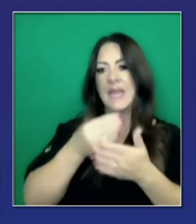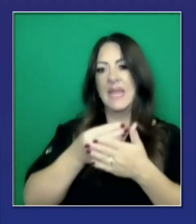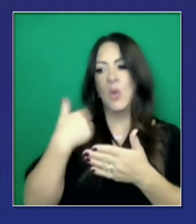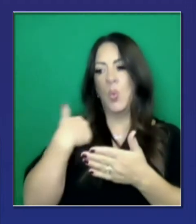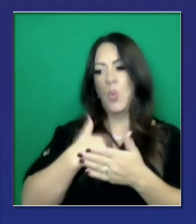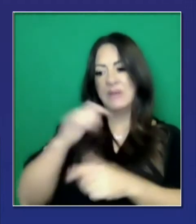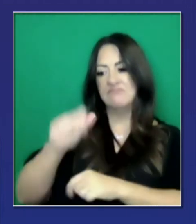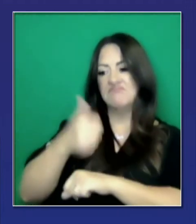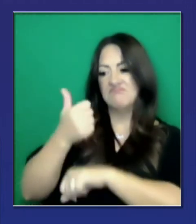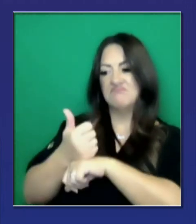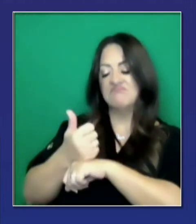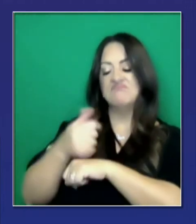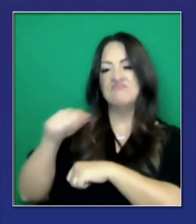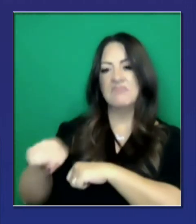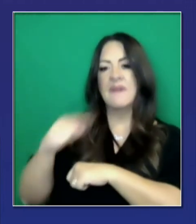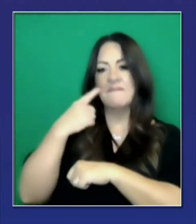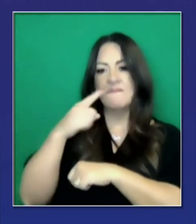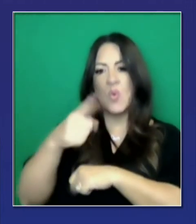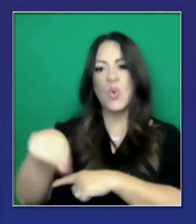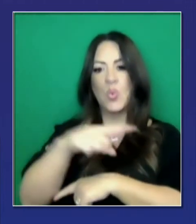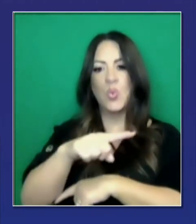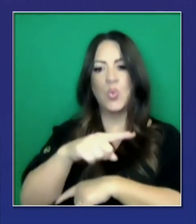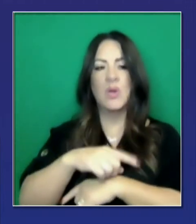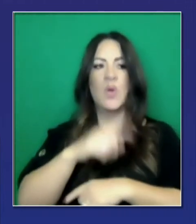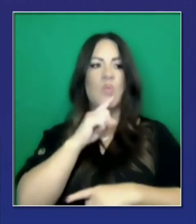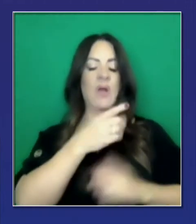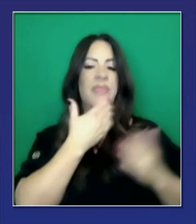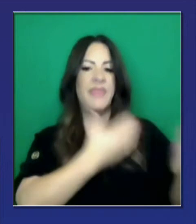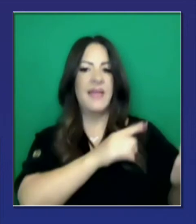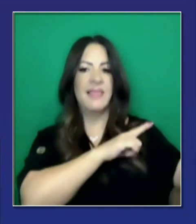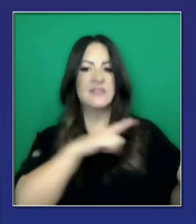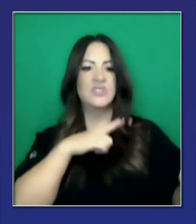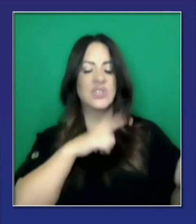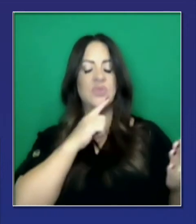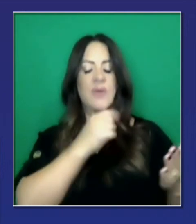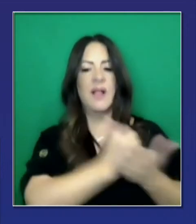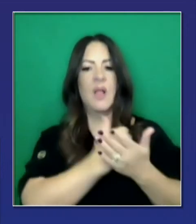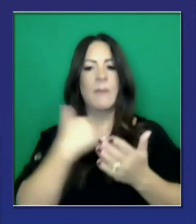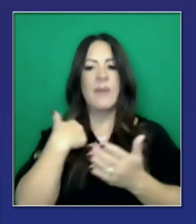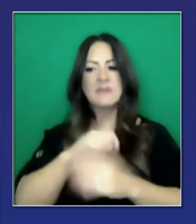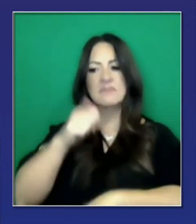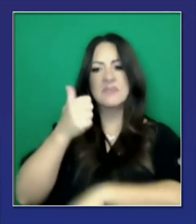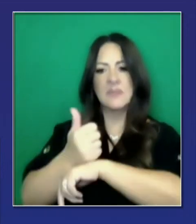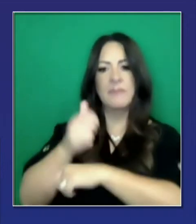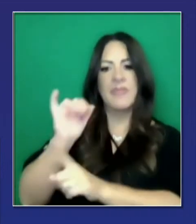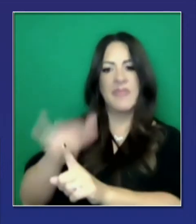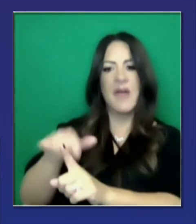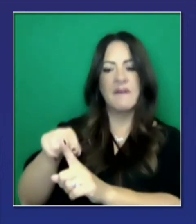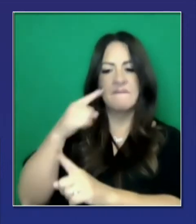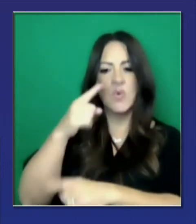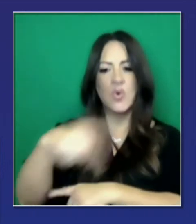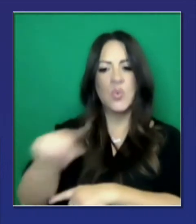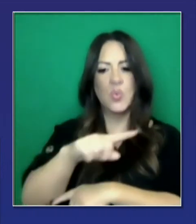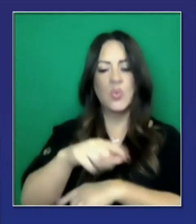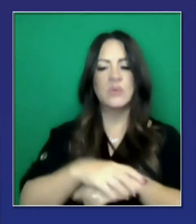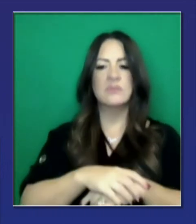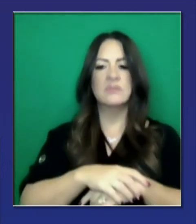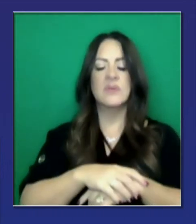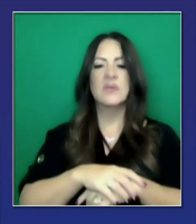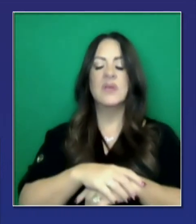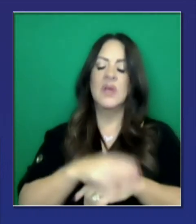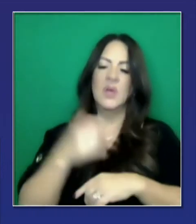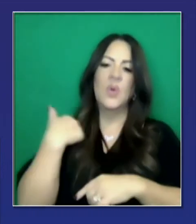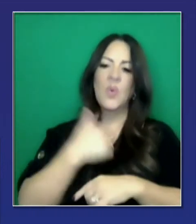together with the incredible support of the legislature. And we look forward to advancing that support and partnership and make some big and